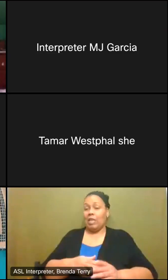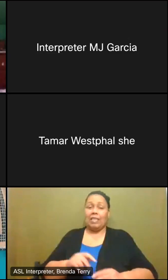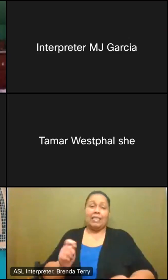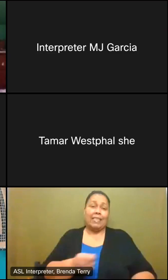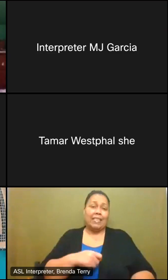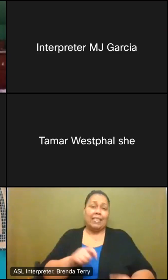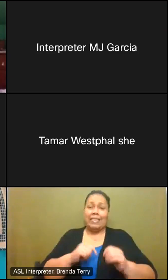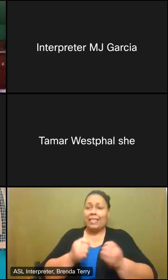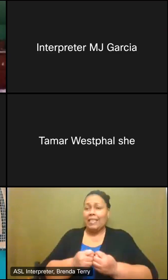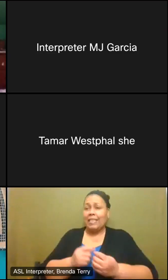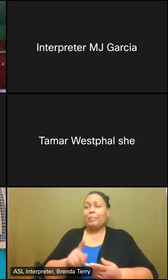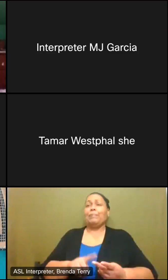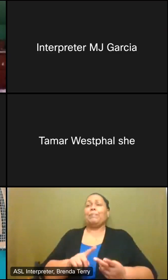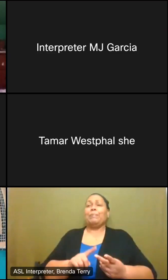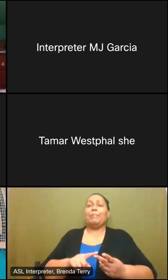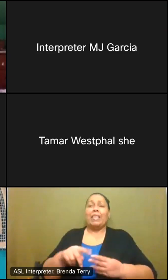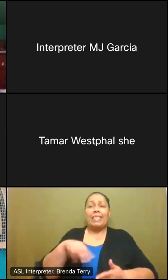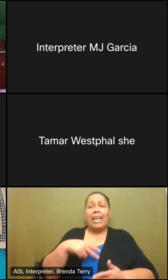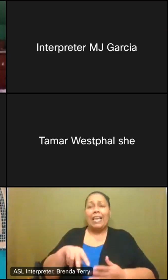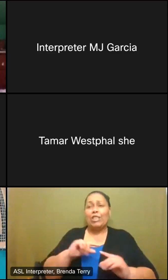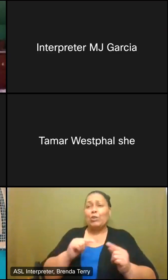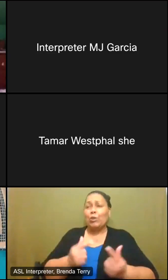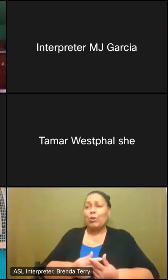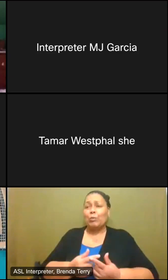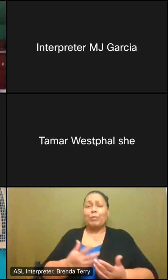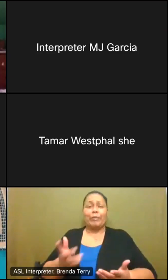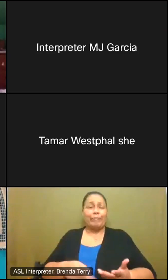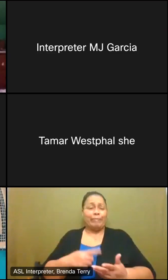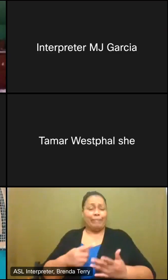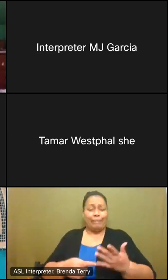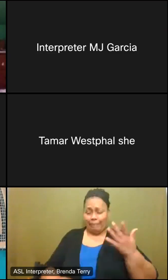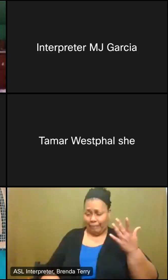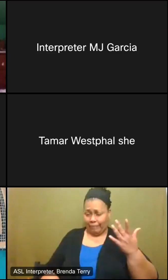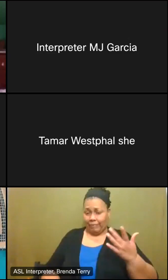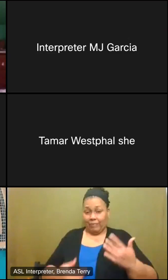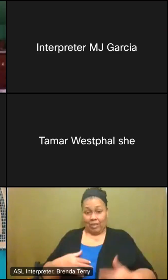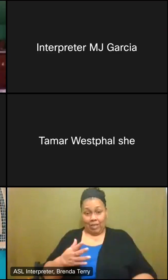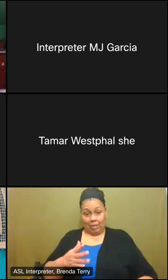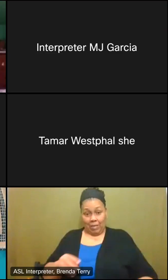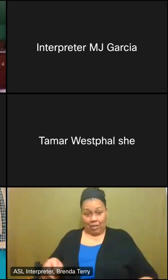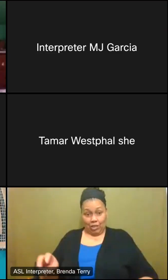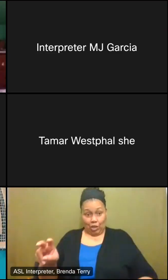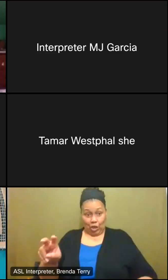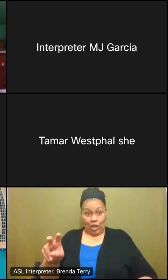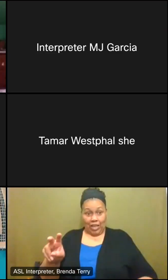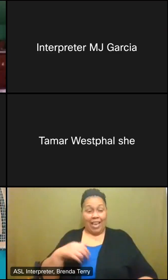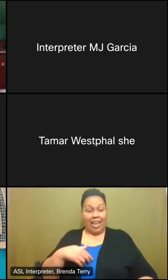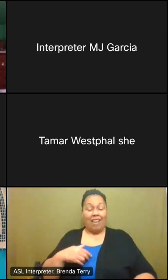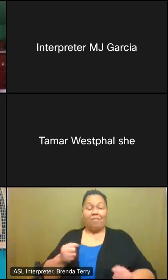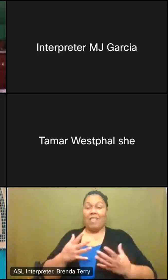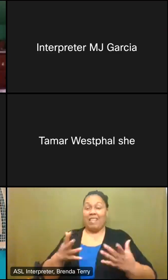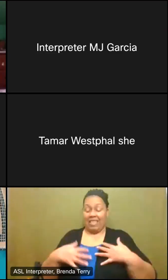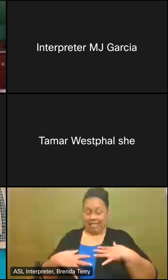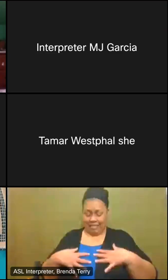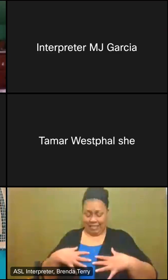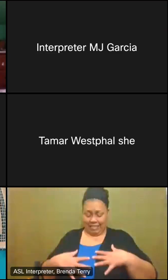dance group. So as far as my journey, it was as if I had all this stuff going on internally, but it